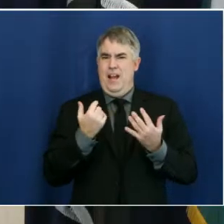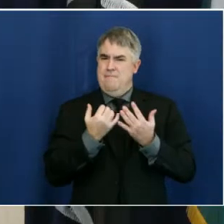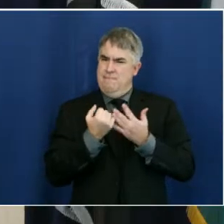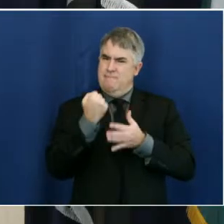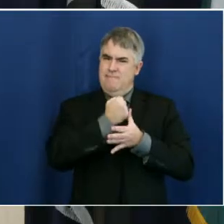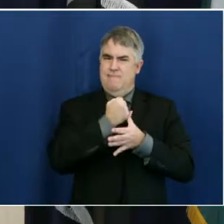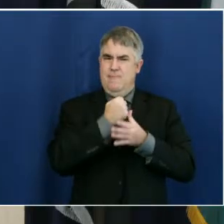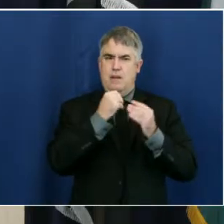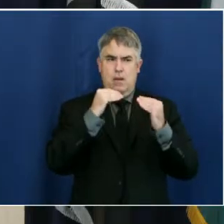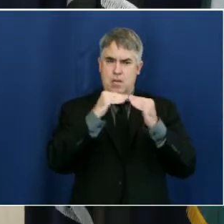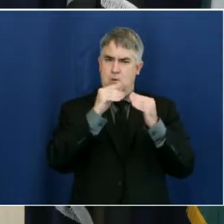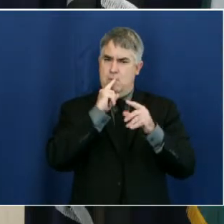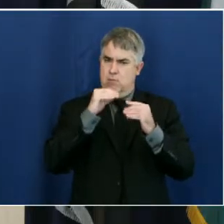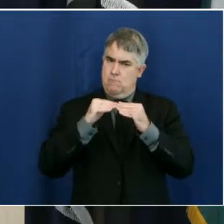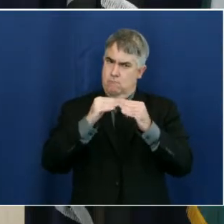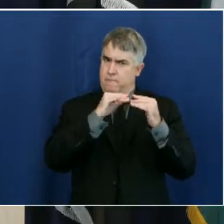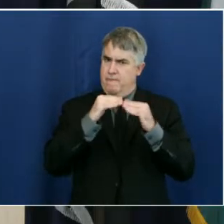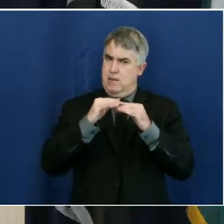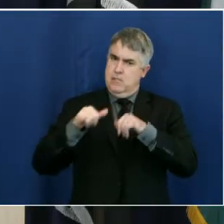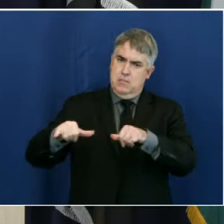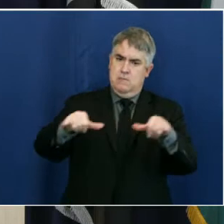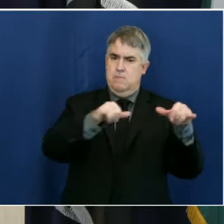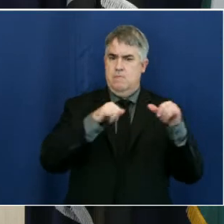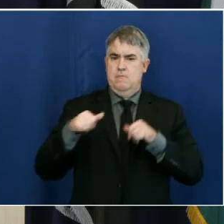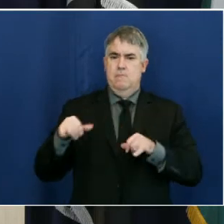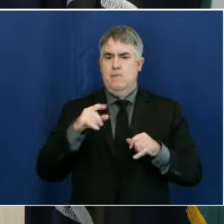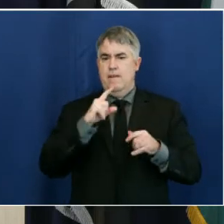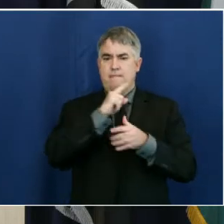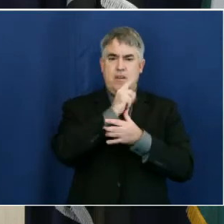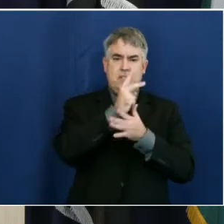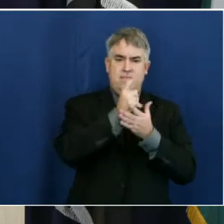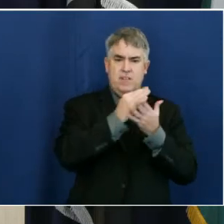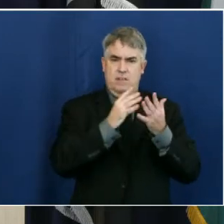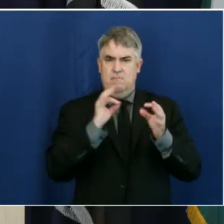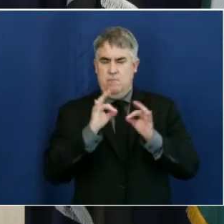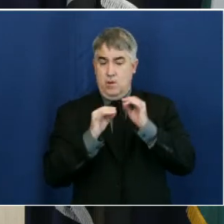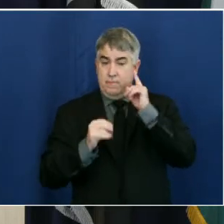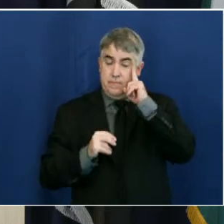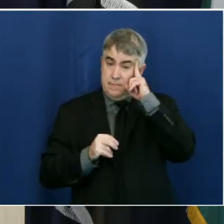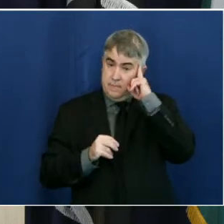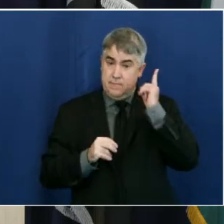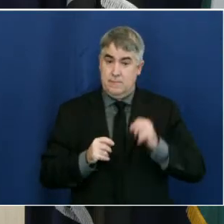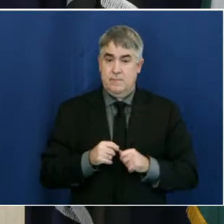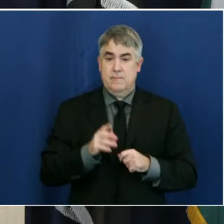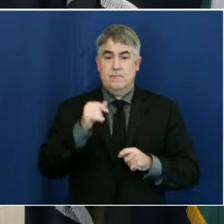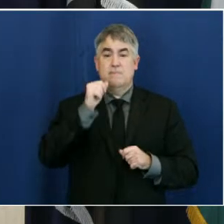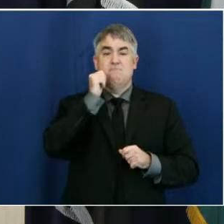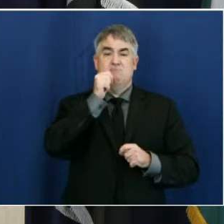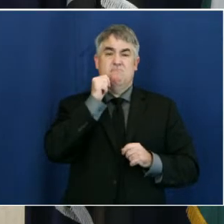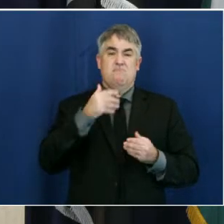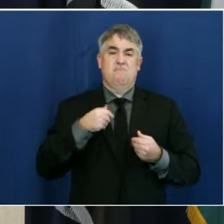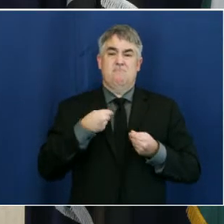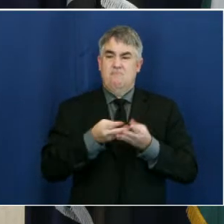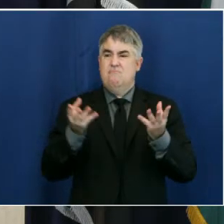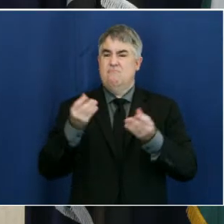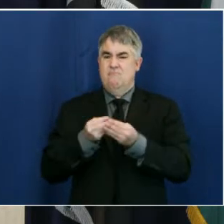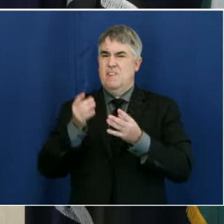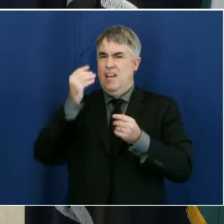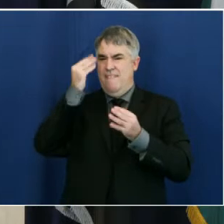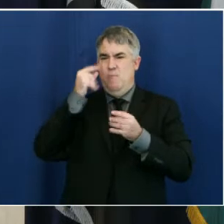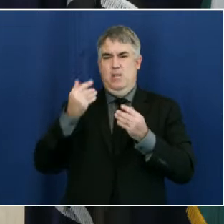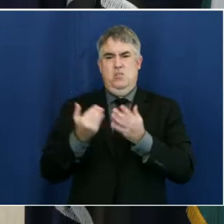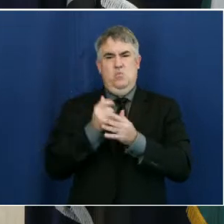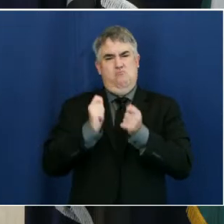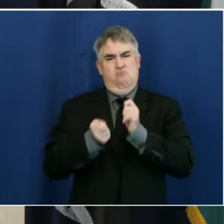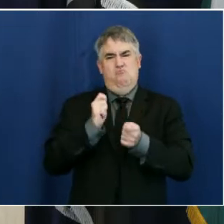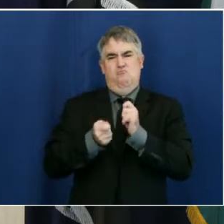on our website and will be updated in real time, not weekly. We will update it daily as we get new information and new data, and folks can